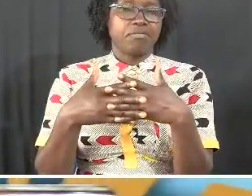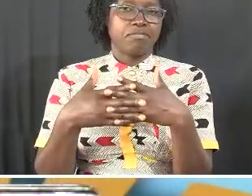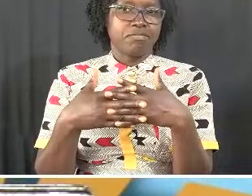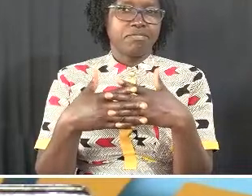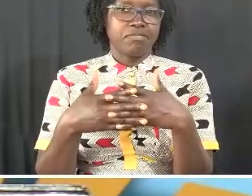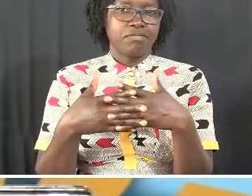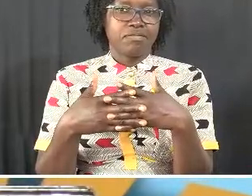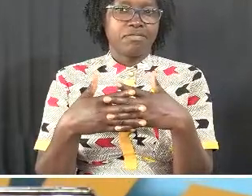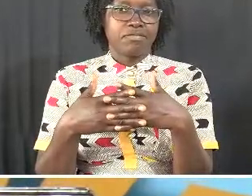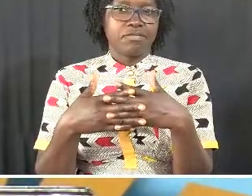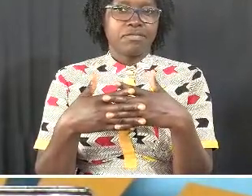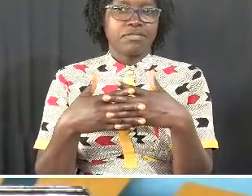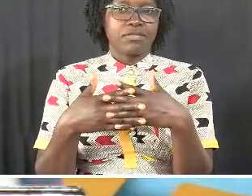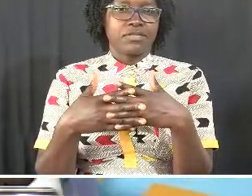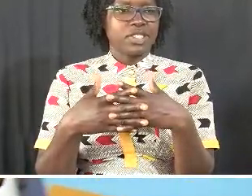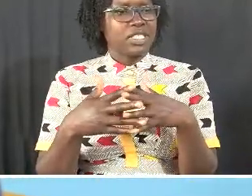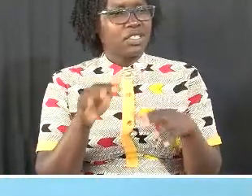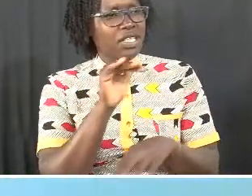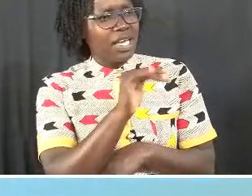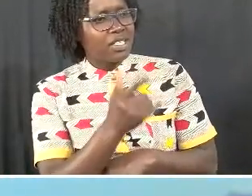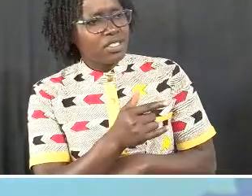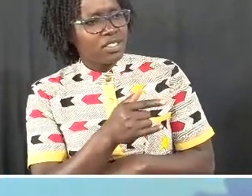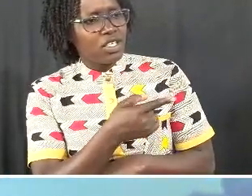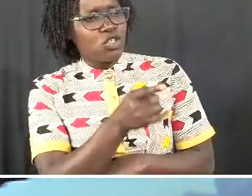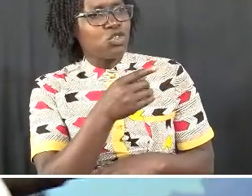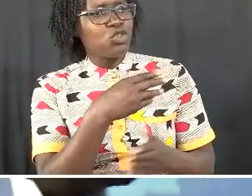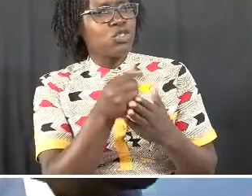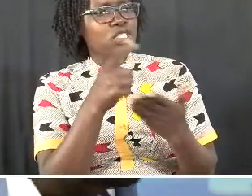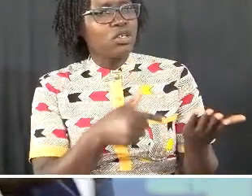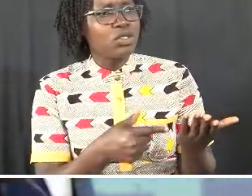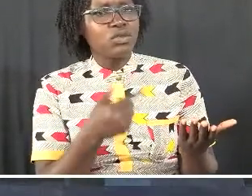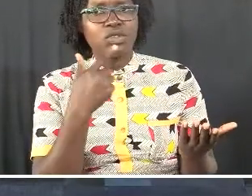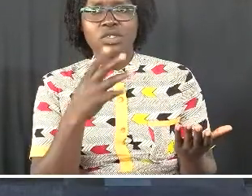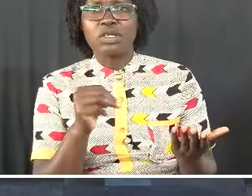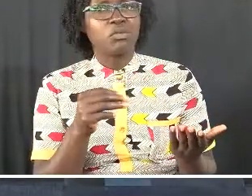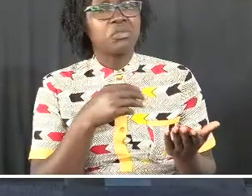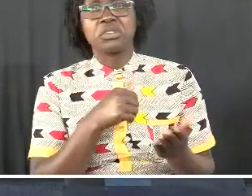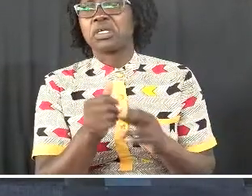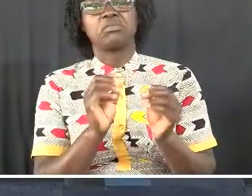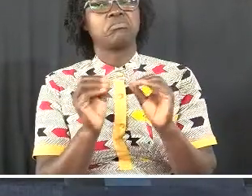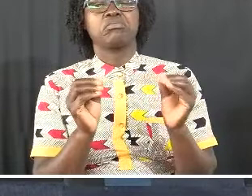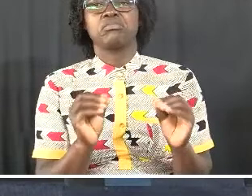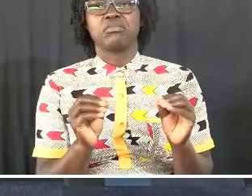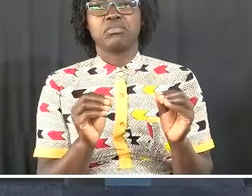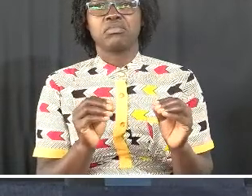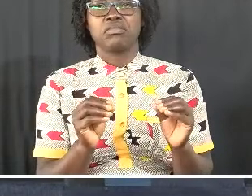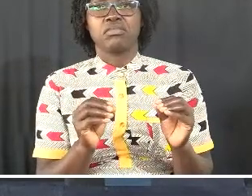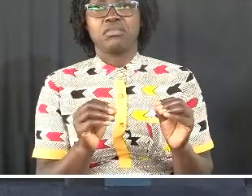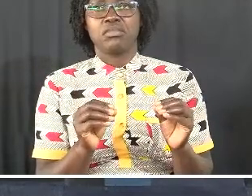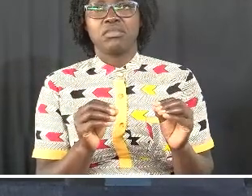And they asked us, "What are you selling?" We told him, "We are not selling."